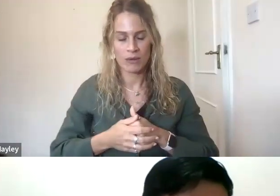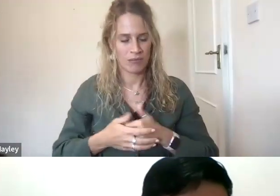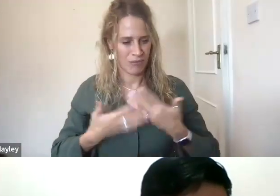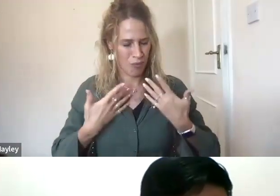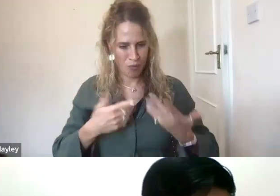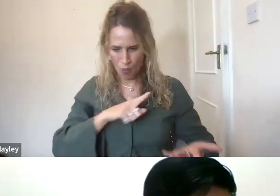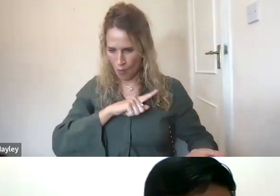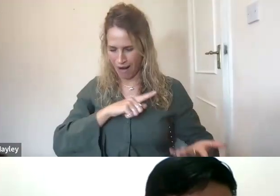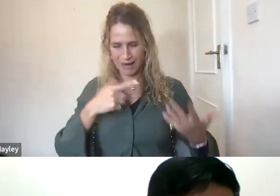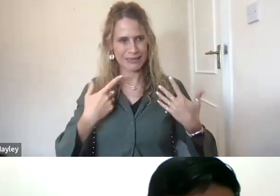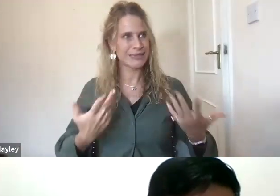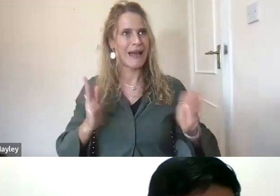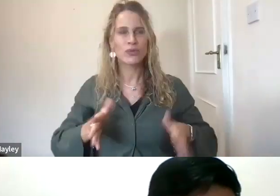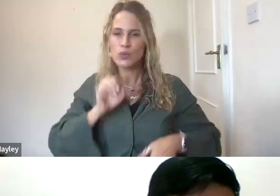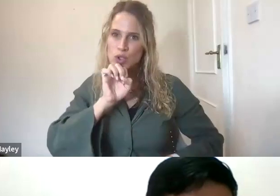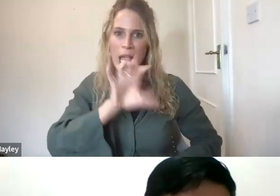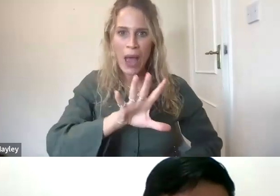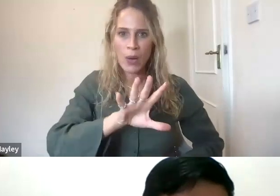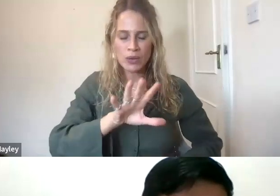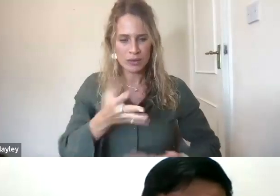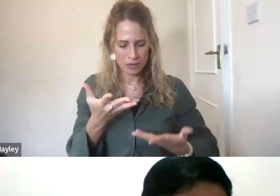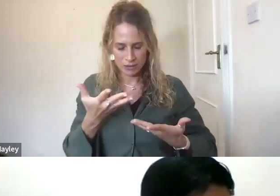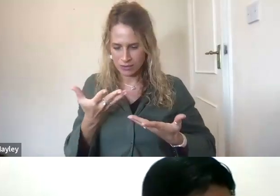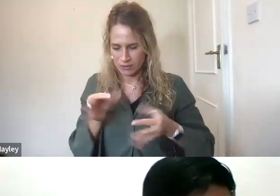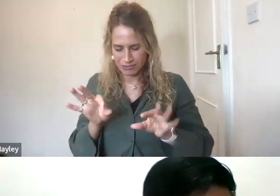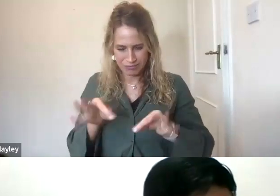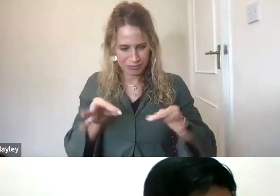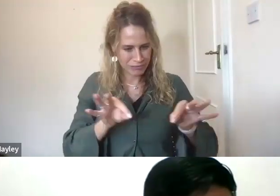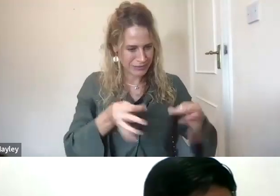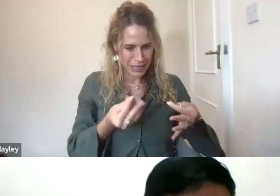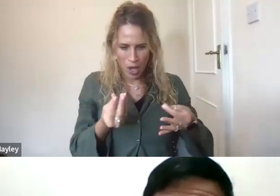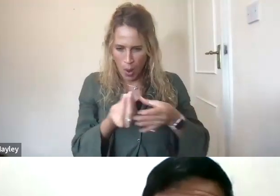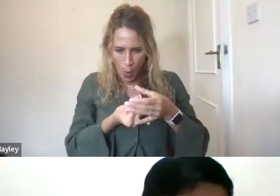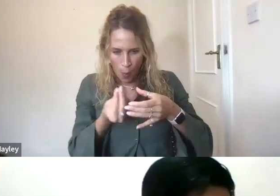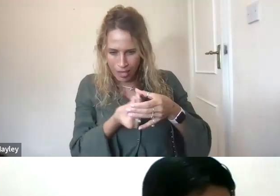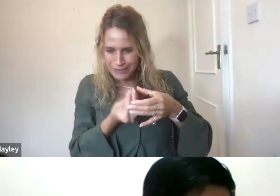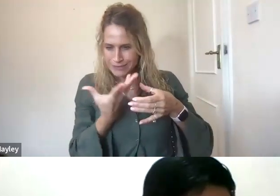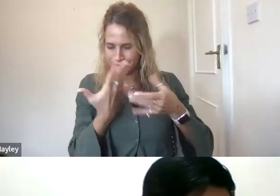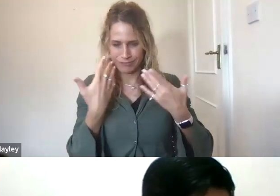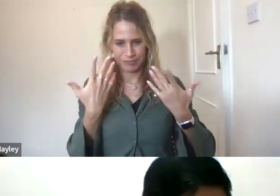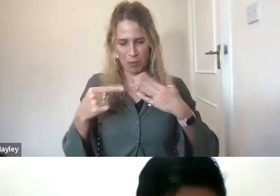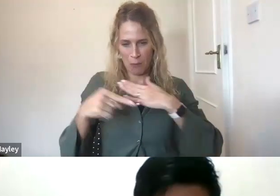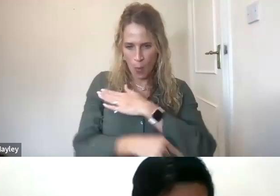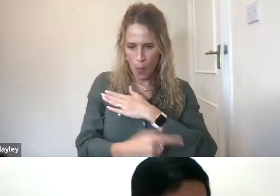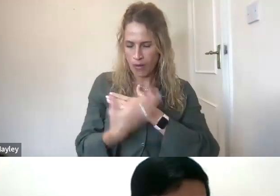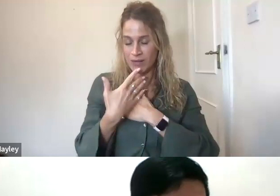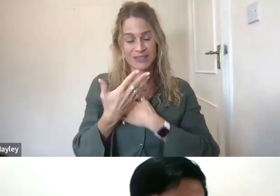shout. The holes in their slippers and shoes is the story of us all.